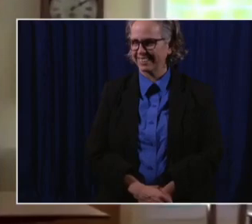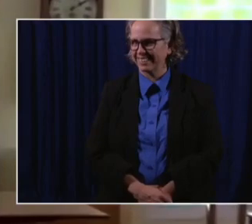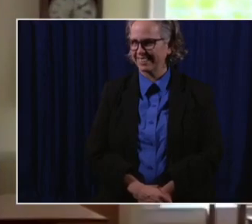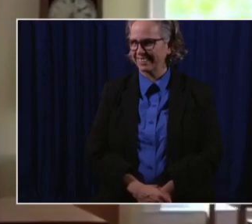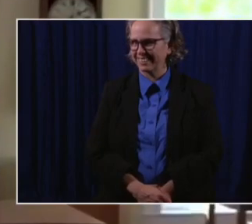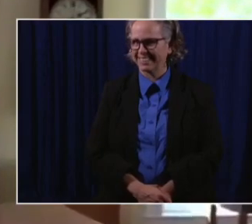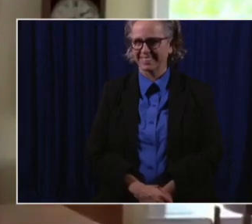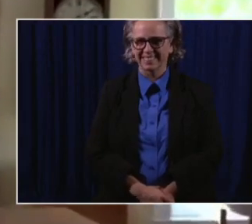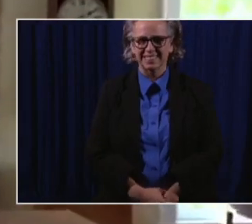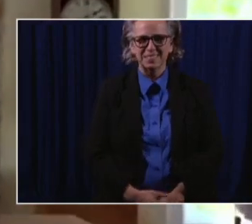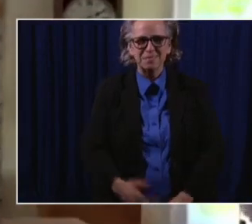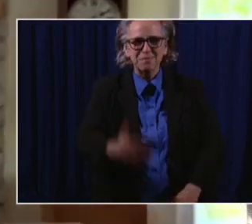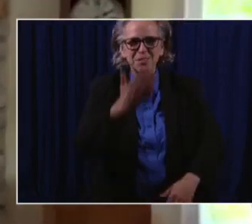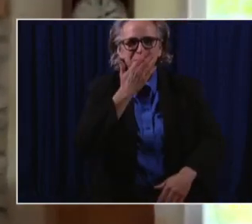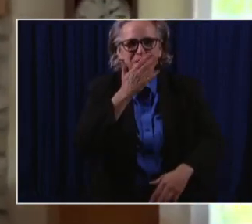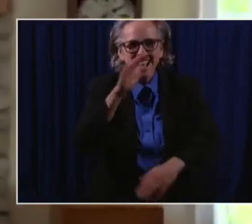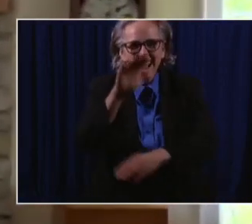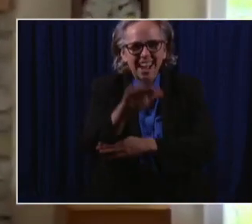Afternoon, everyone.